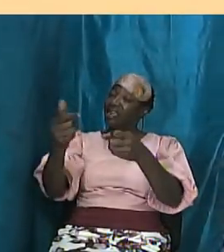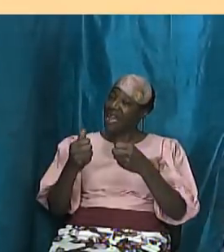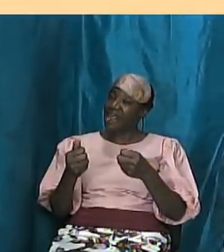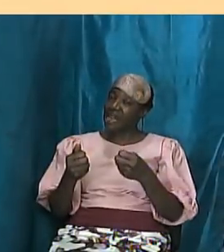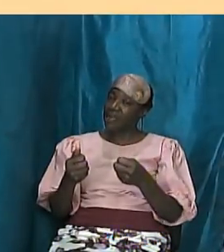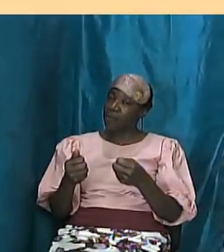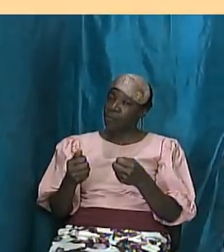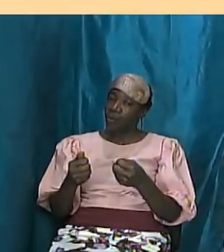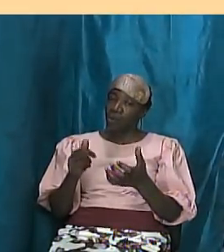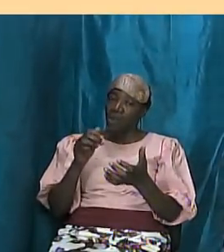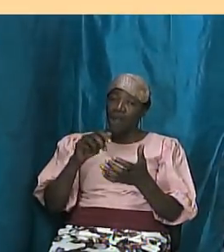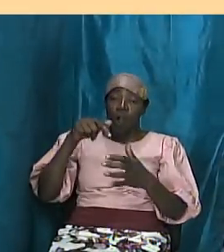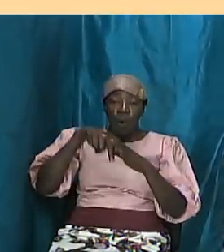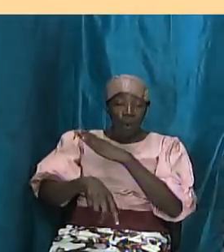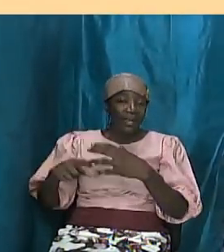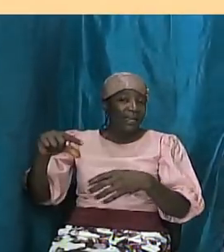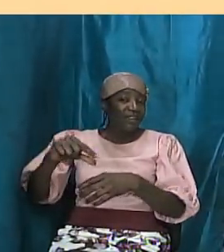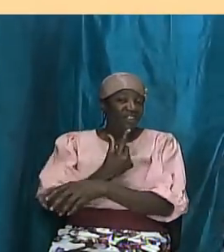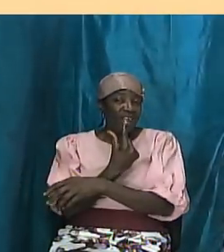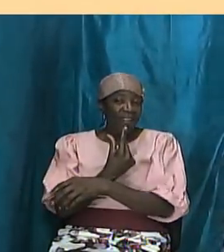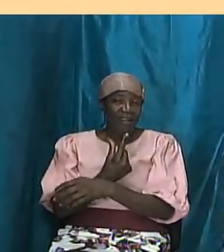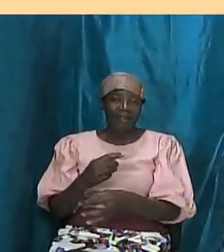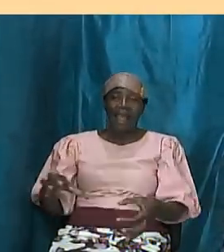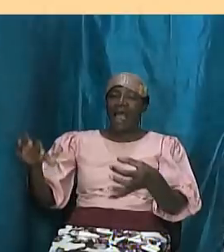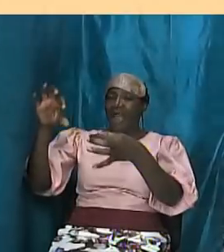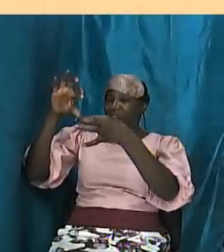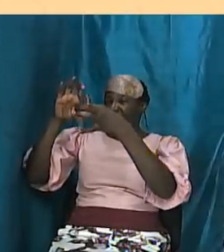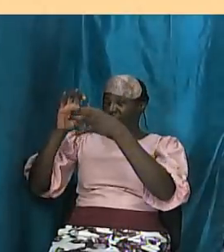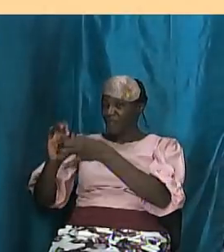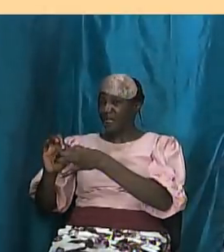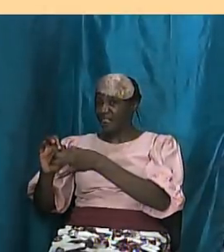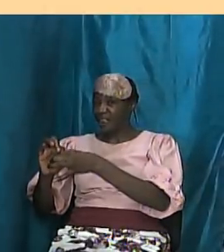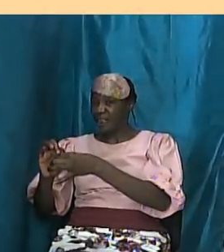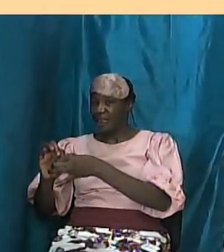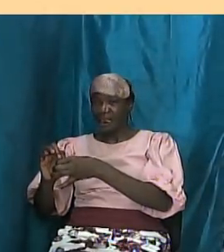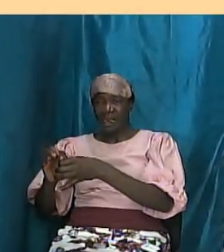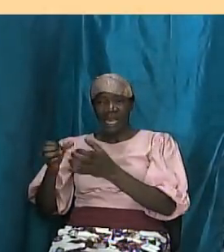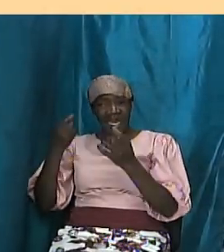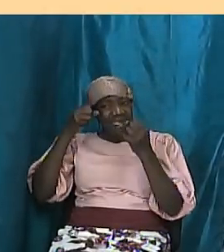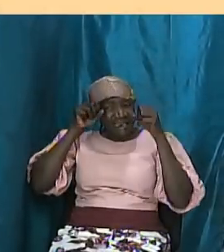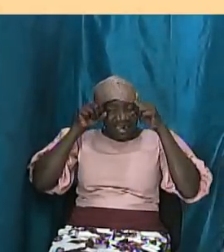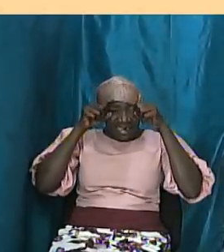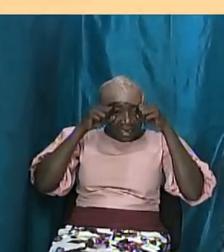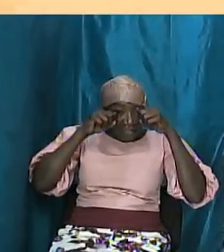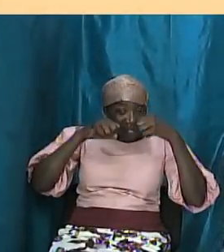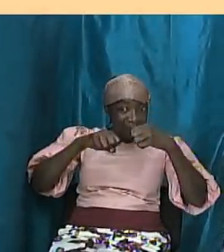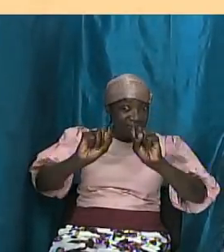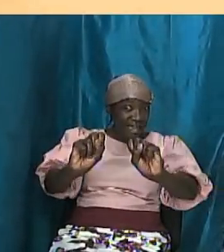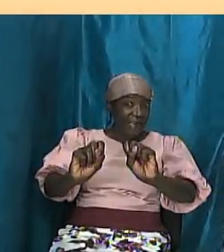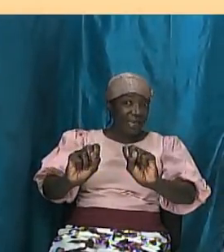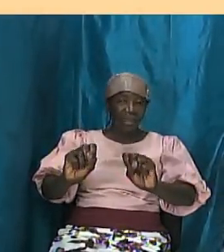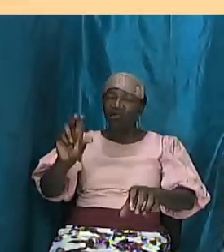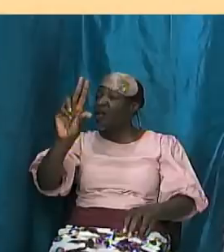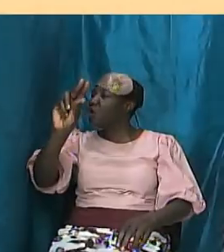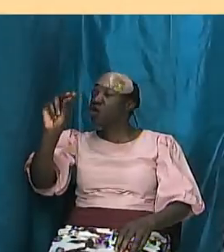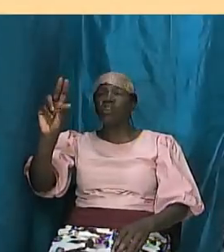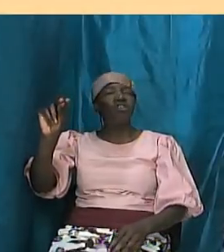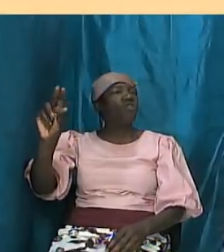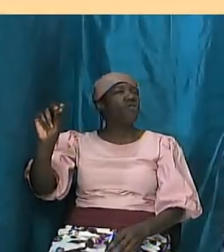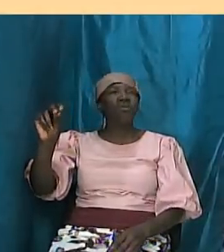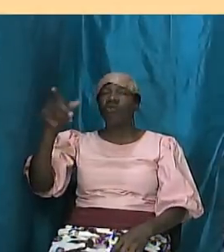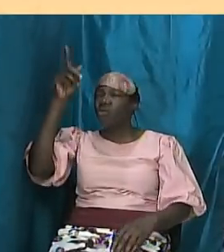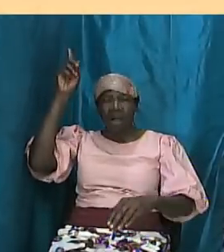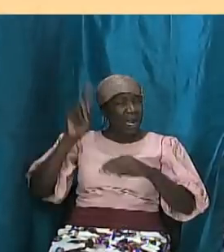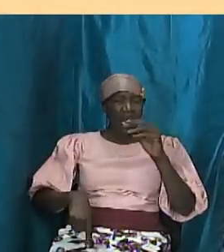and make it fit into the scientific mold. We cannot do that. We cannot try to fit the Bible